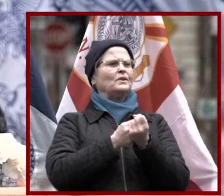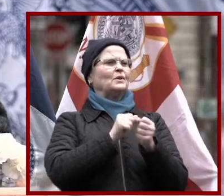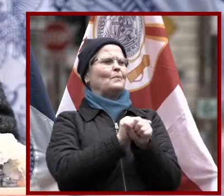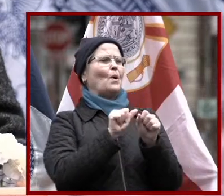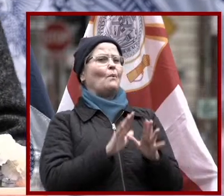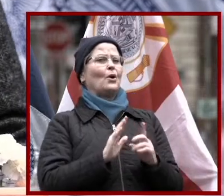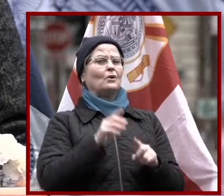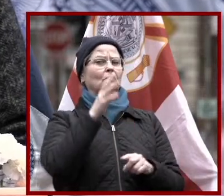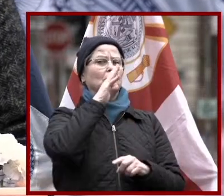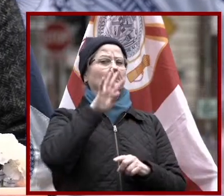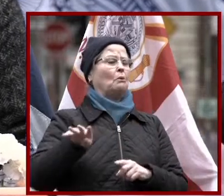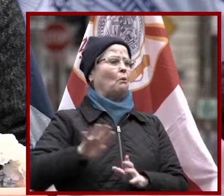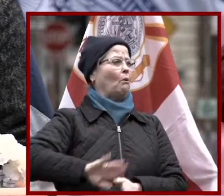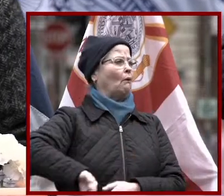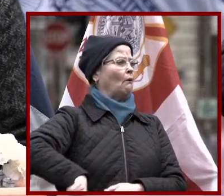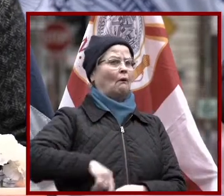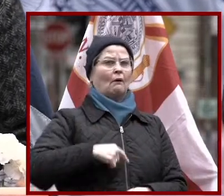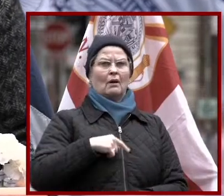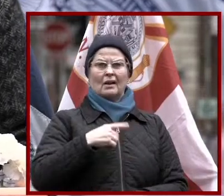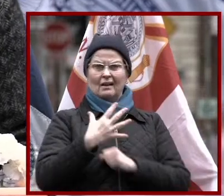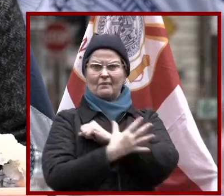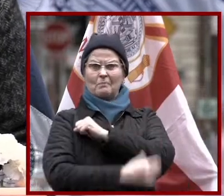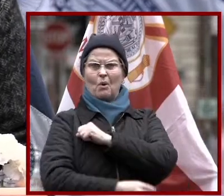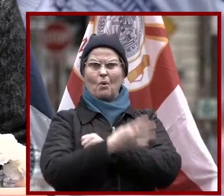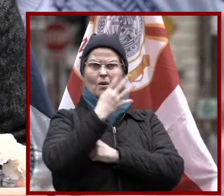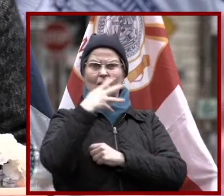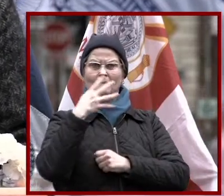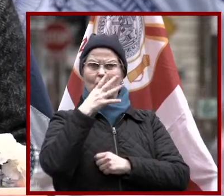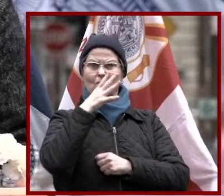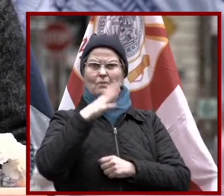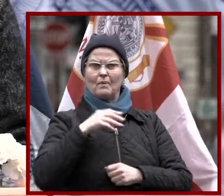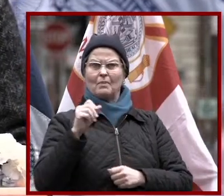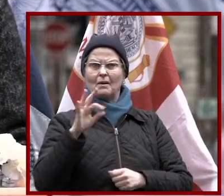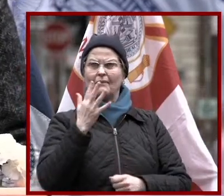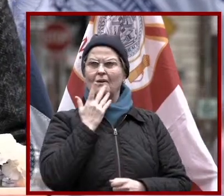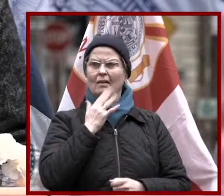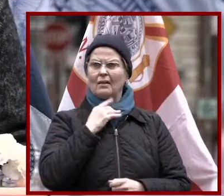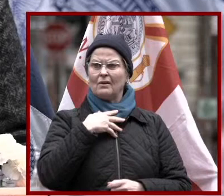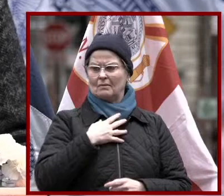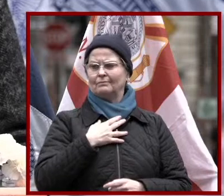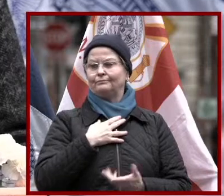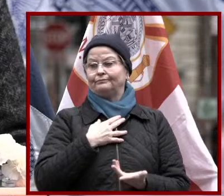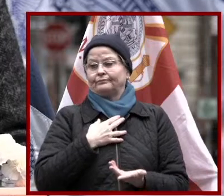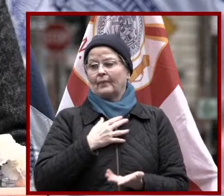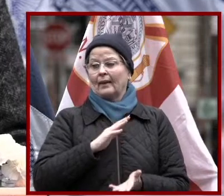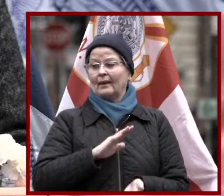When they're for immigrant women of color, they ignore them.